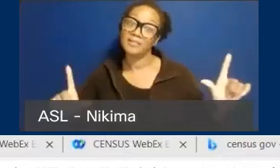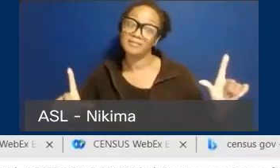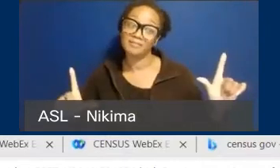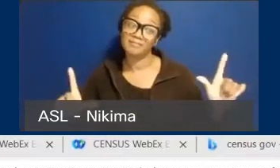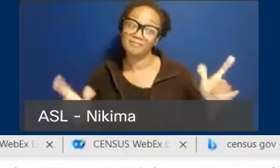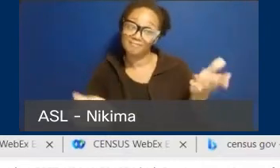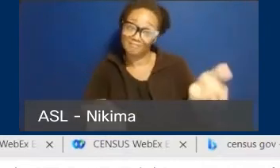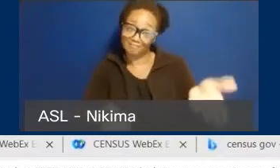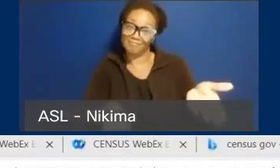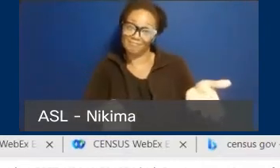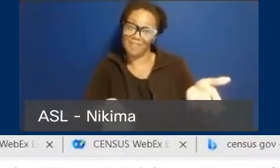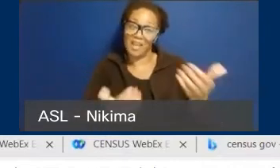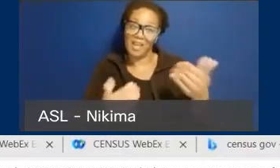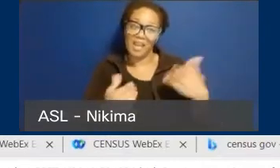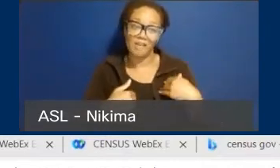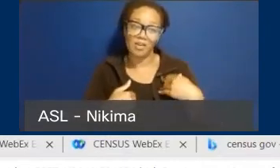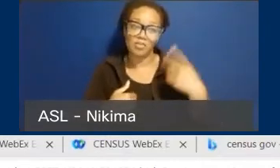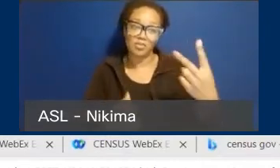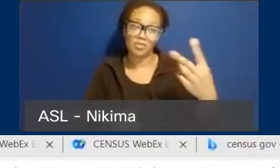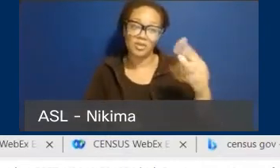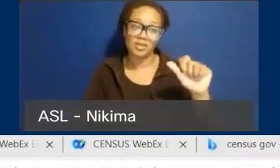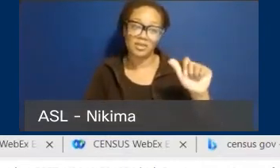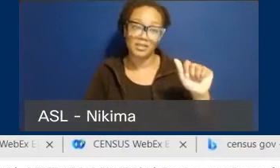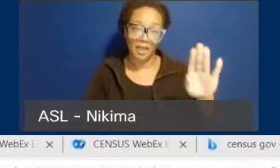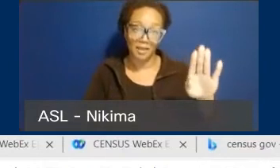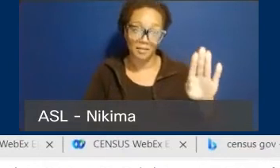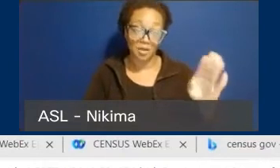then you'll have 2 tabs, one telling you